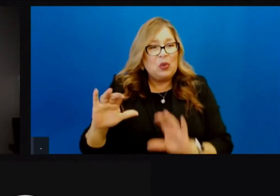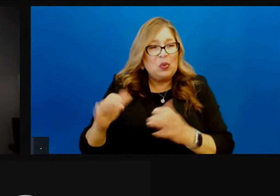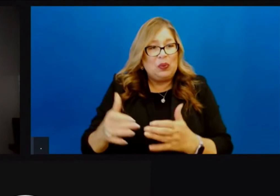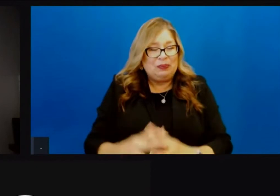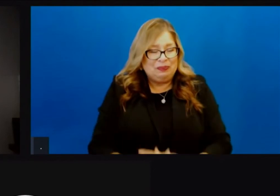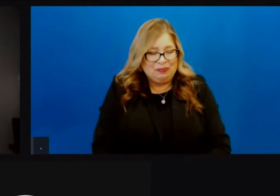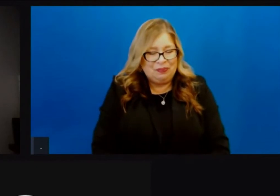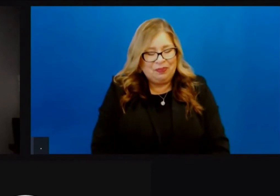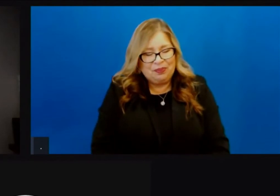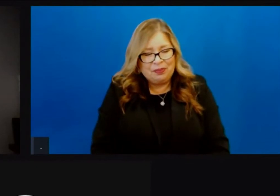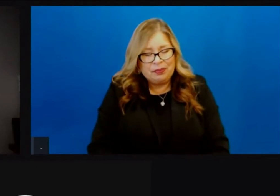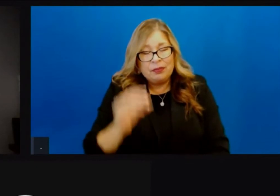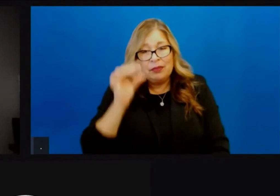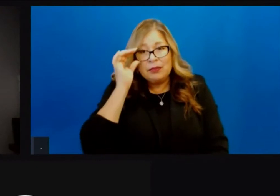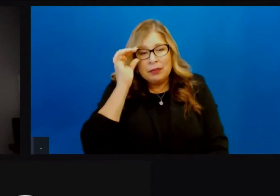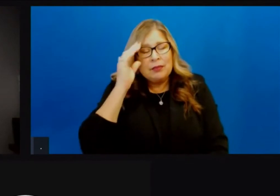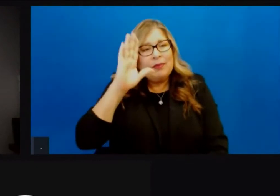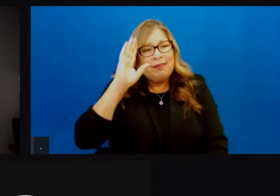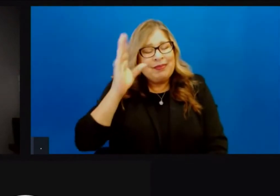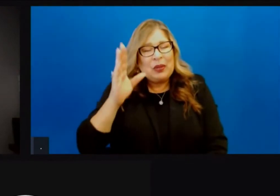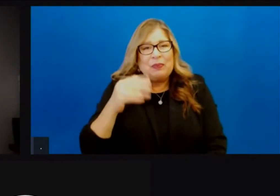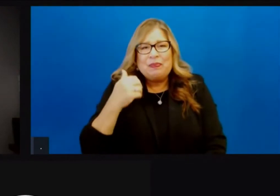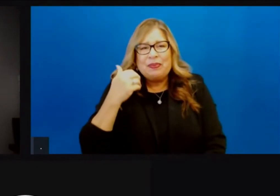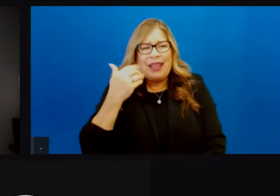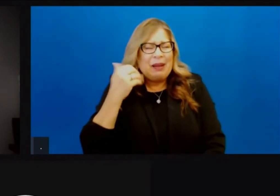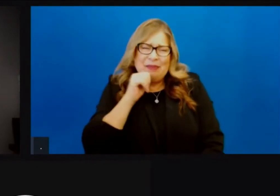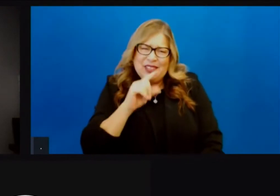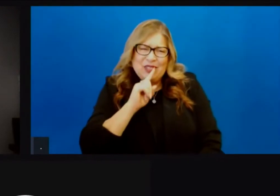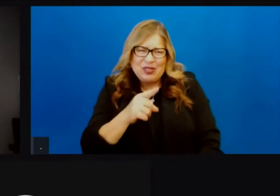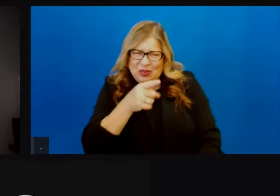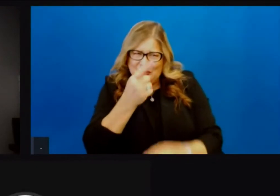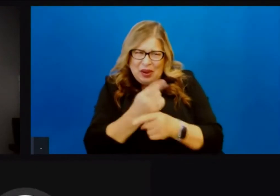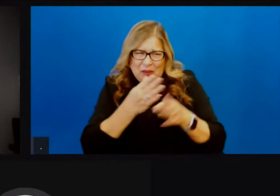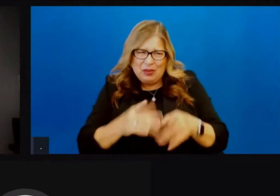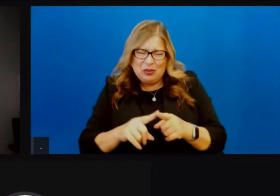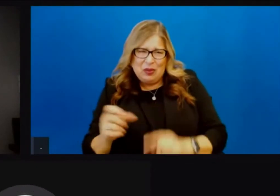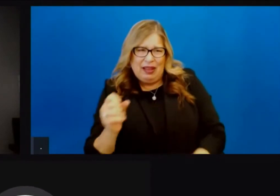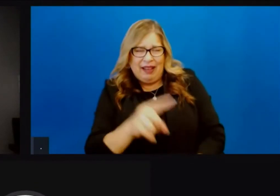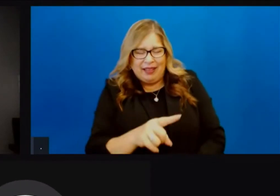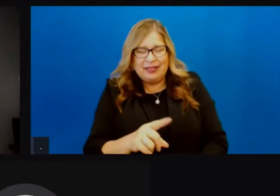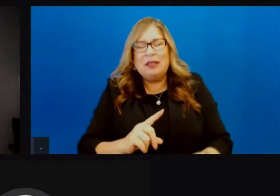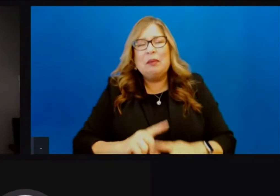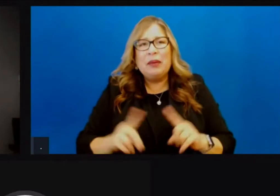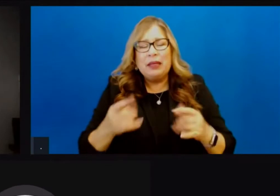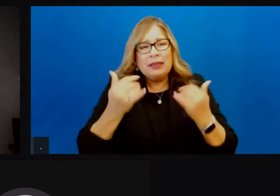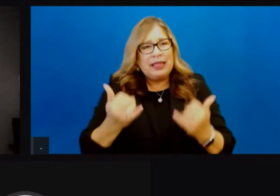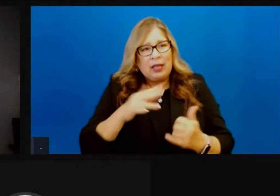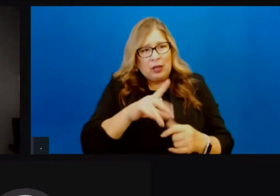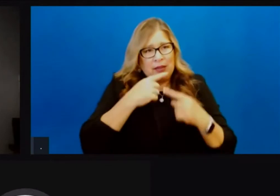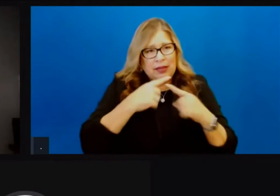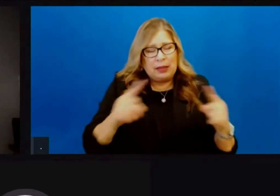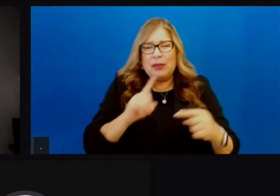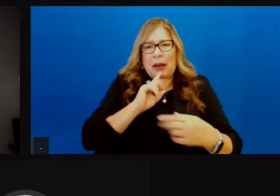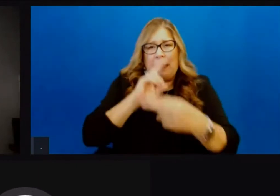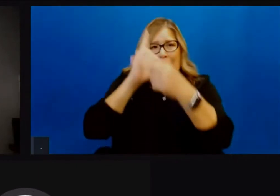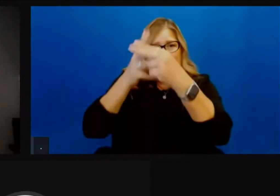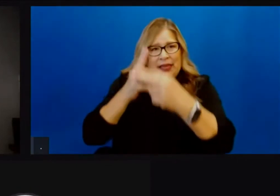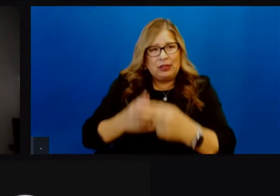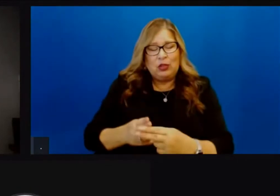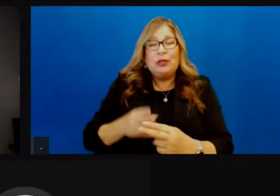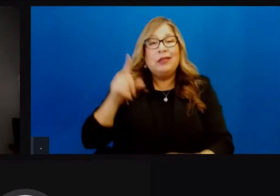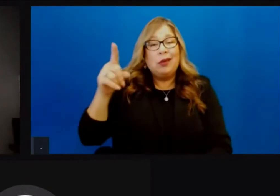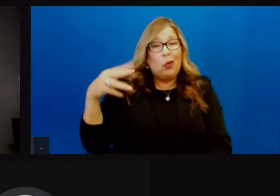Hi, Dr. Galley. I don't know if you're maybe the right person to ask this, but today's announcement included Washington and